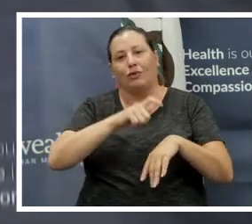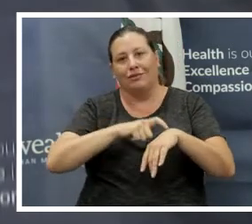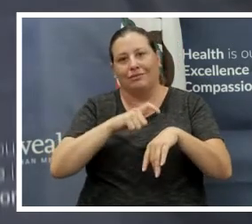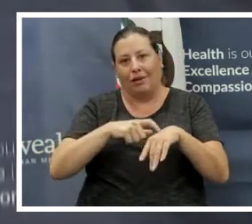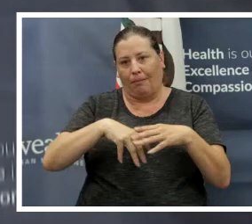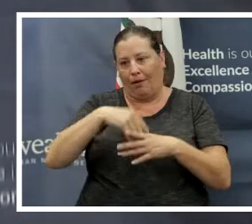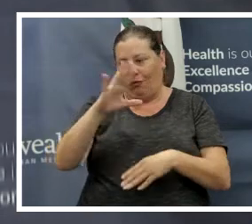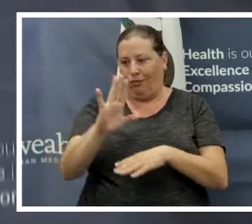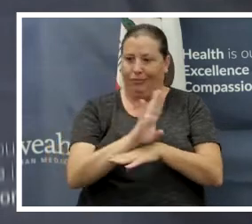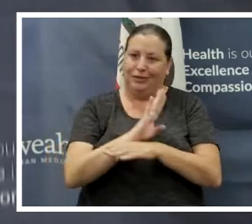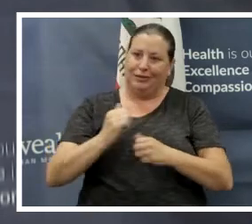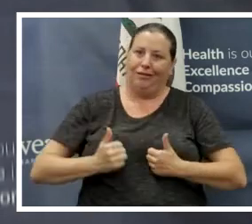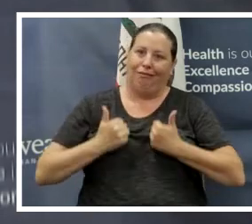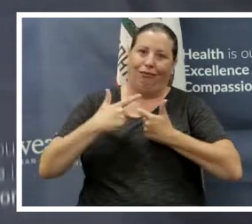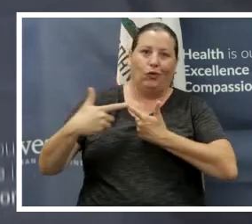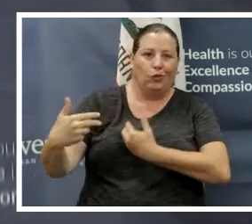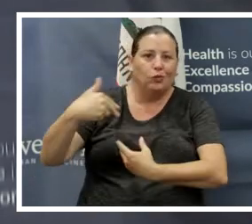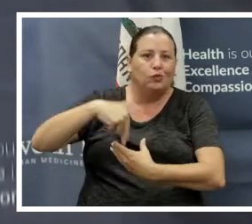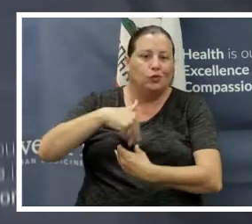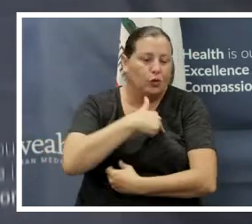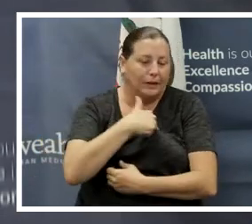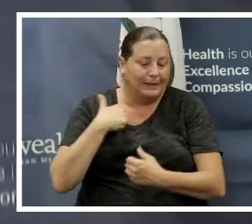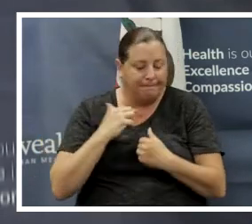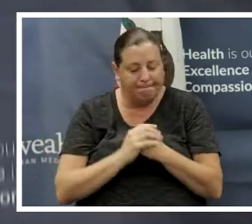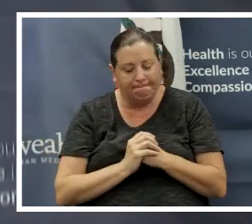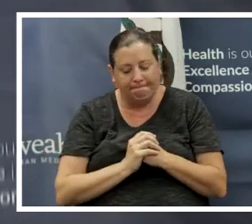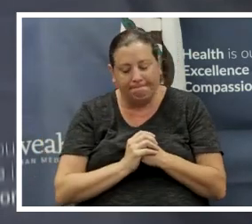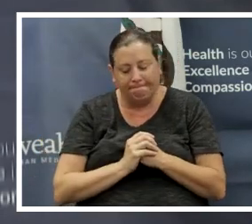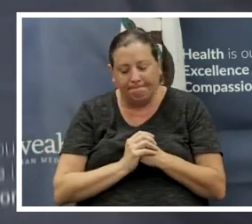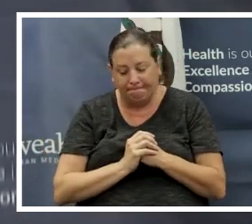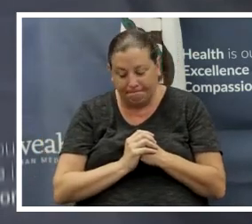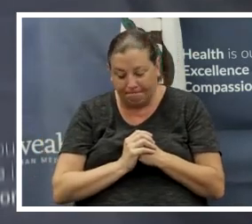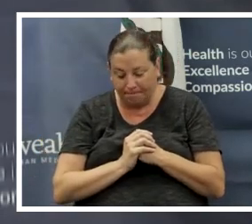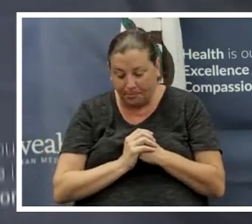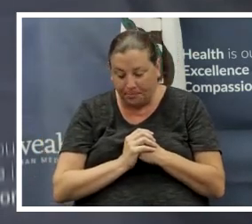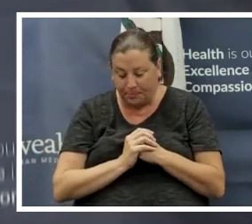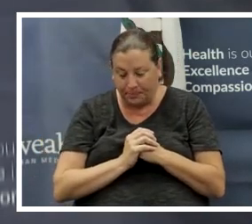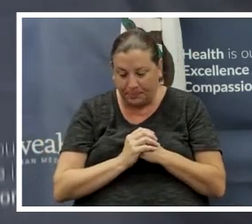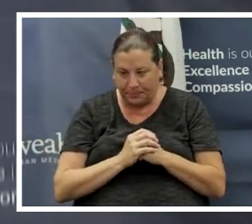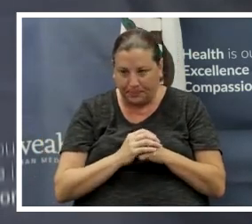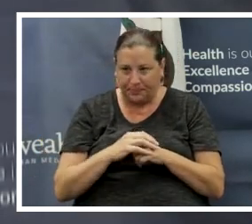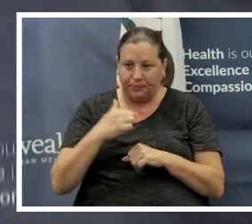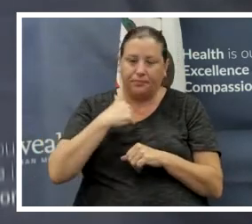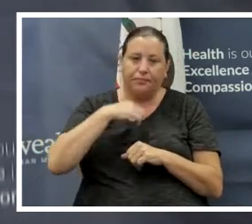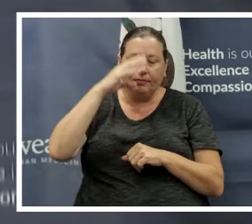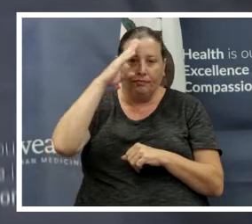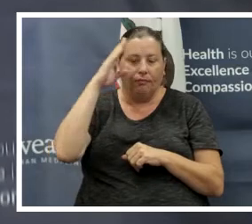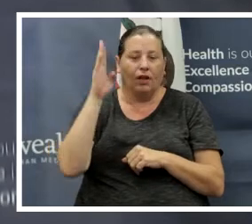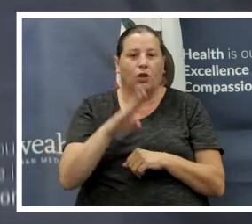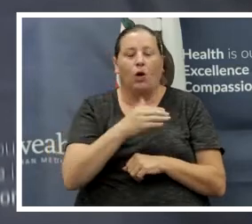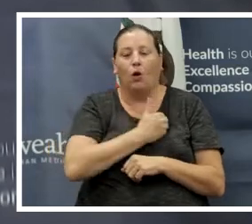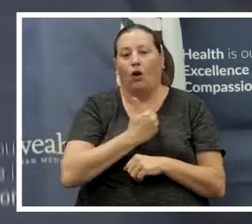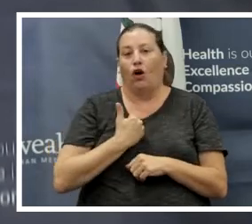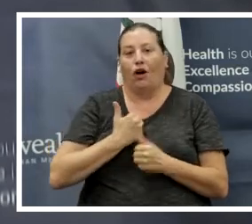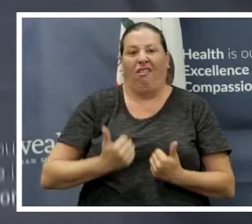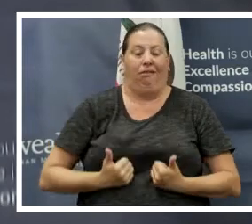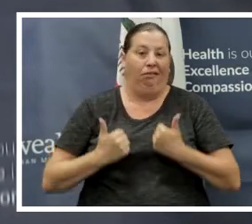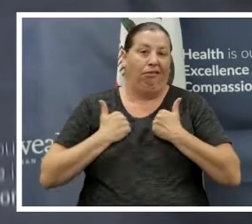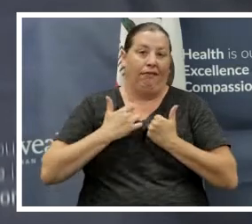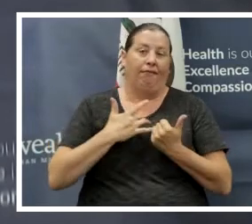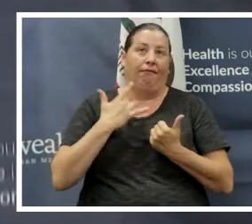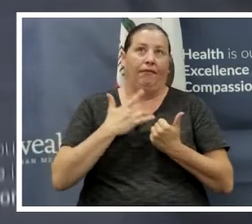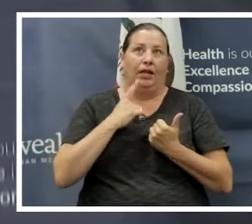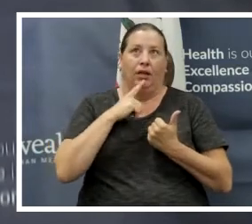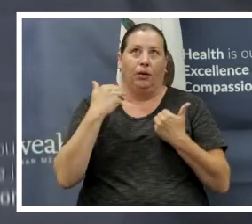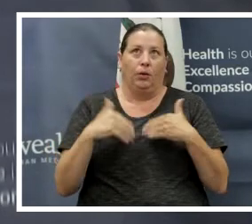join us. So I know that our lives feel completely consumed by the